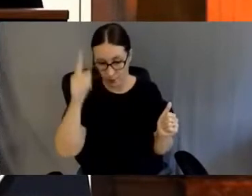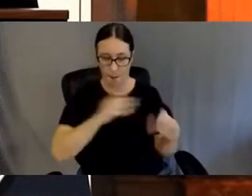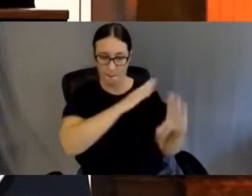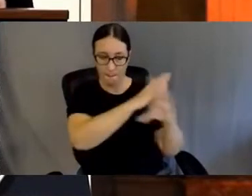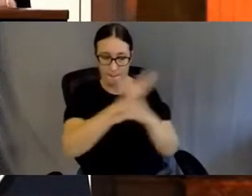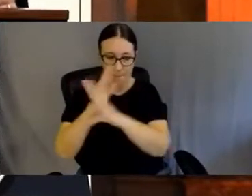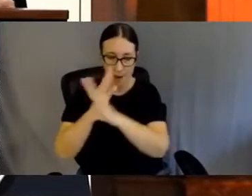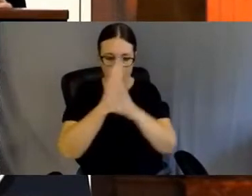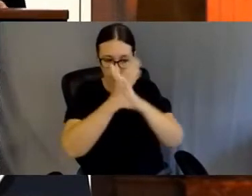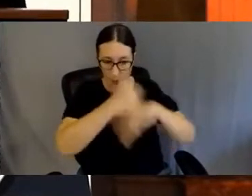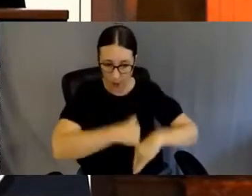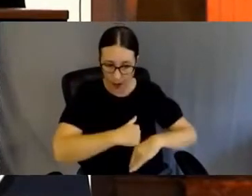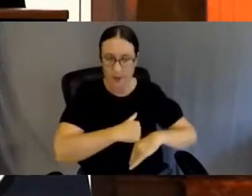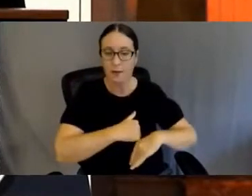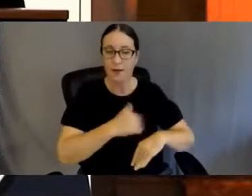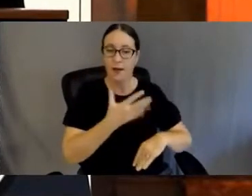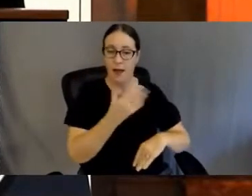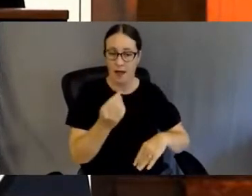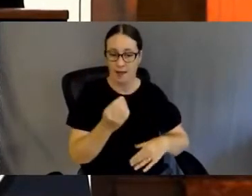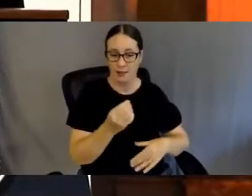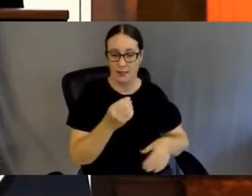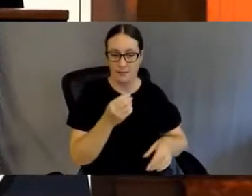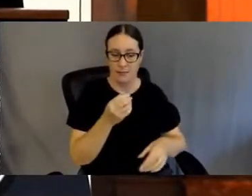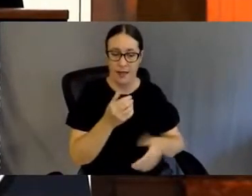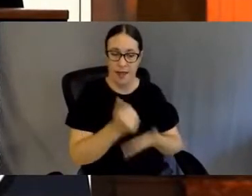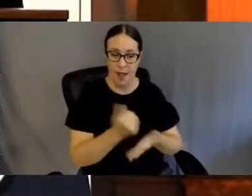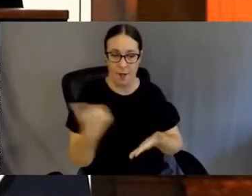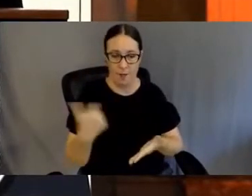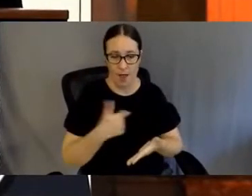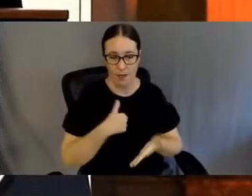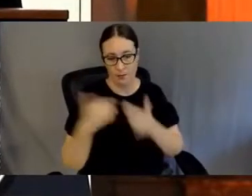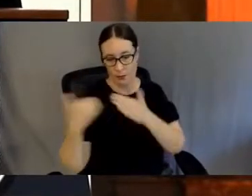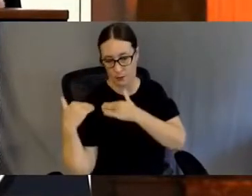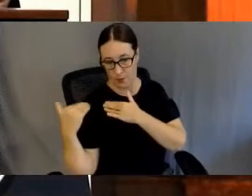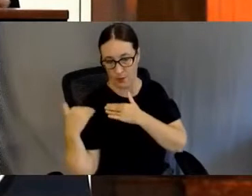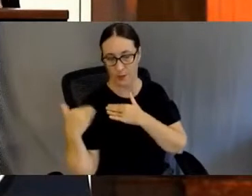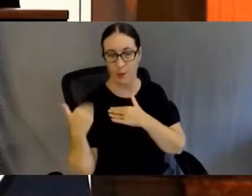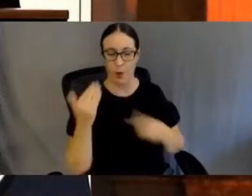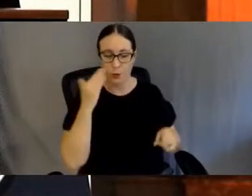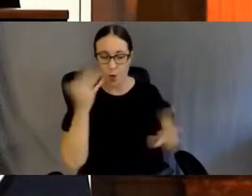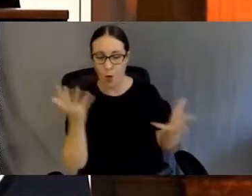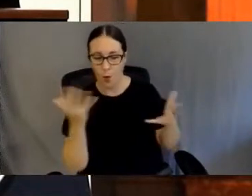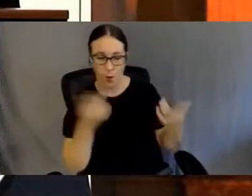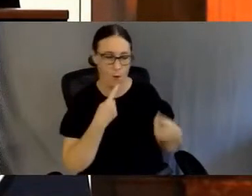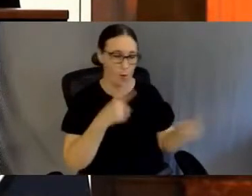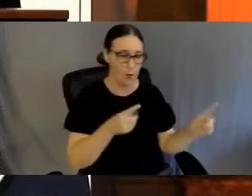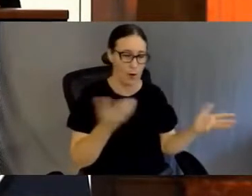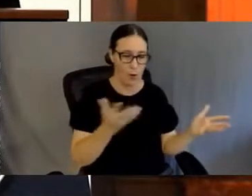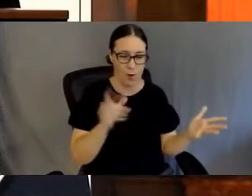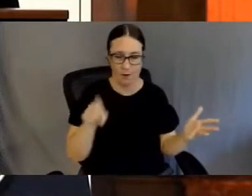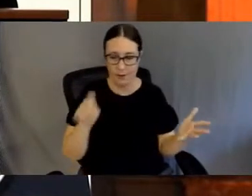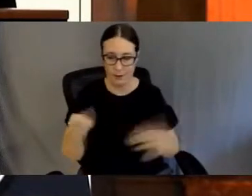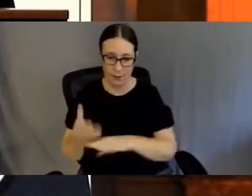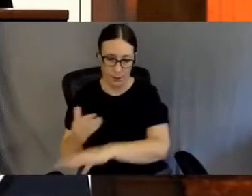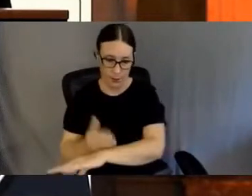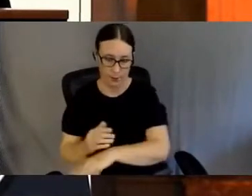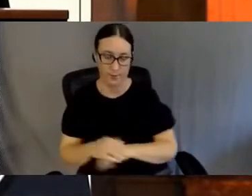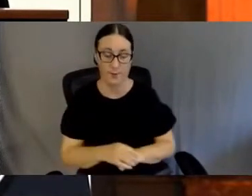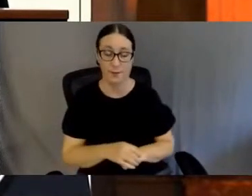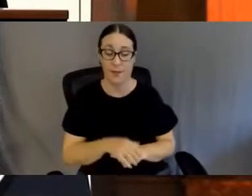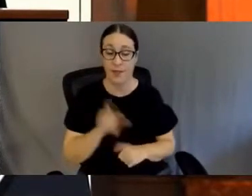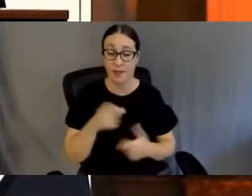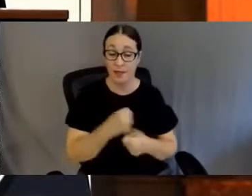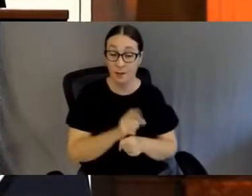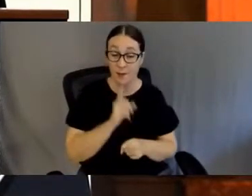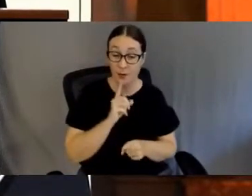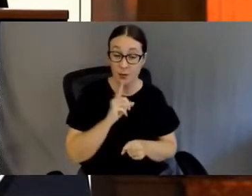racial wealth divide and that are going to keep us accountable on what is working. The need to make sure that we're listening to